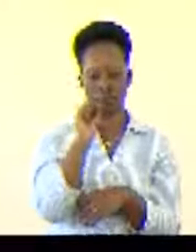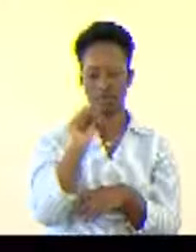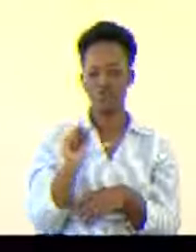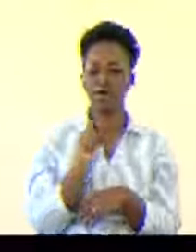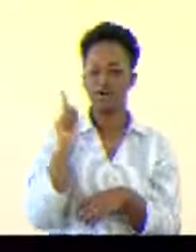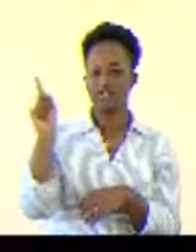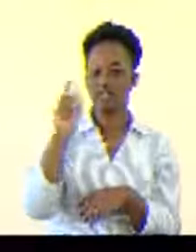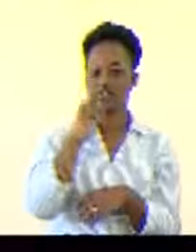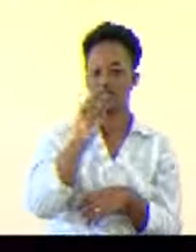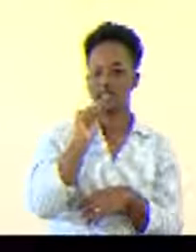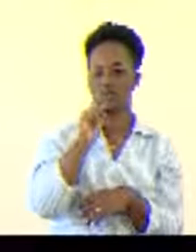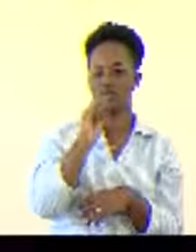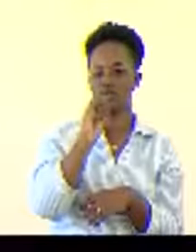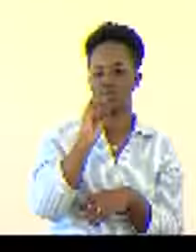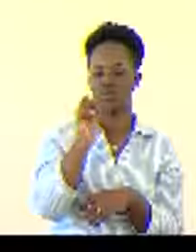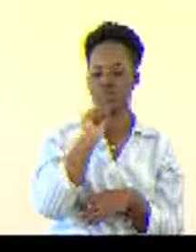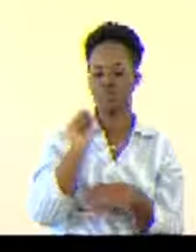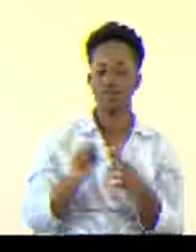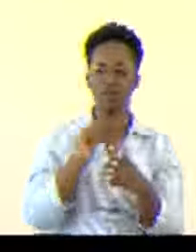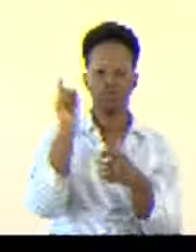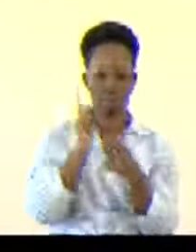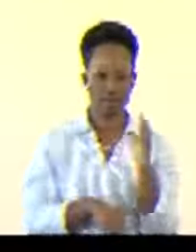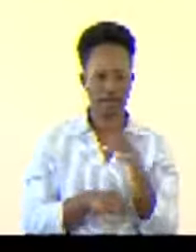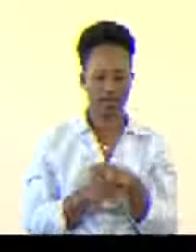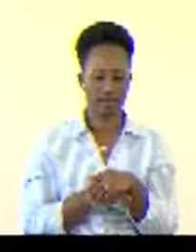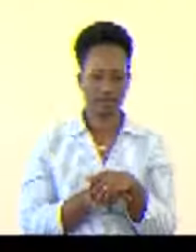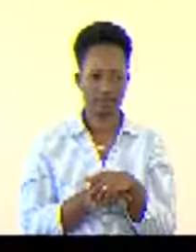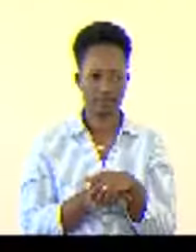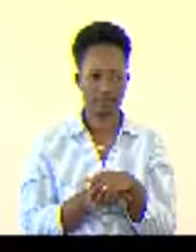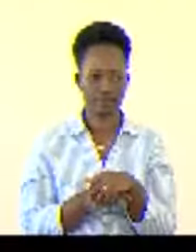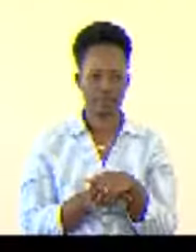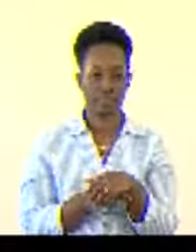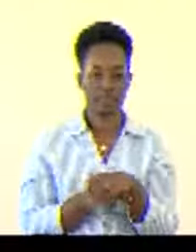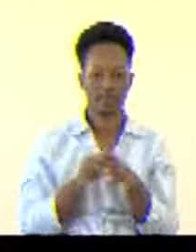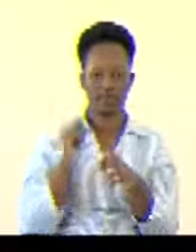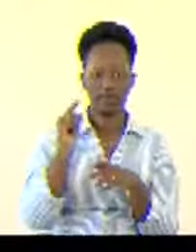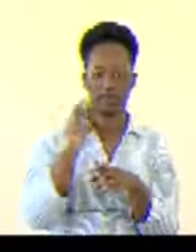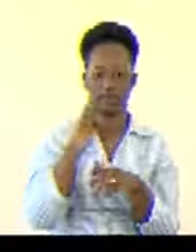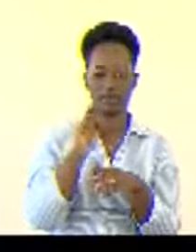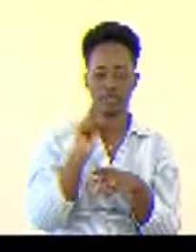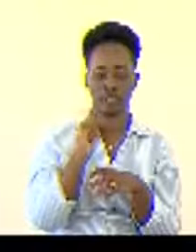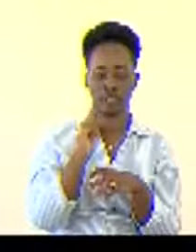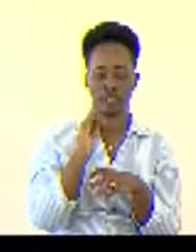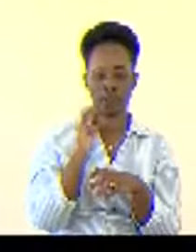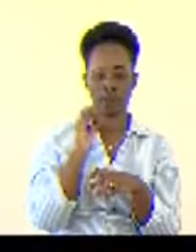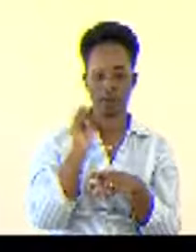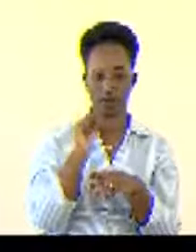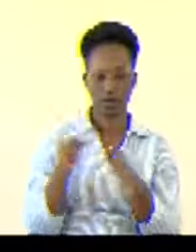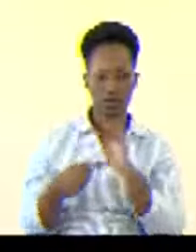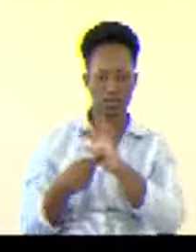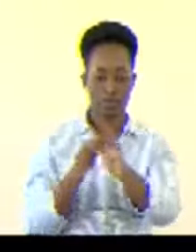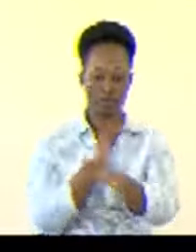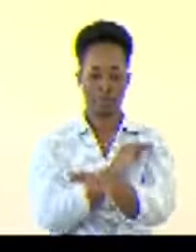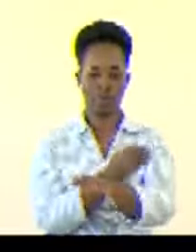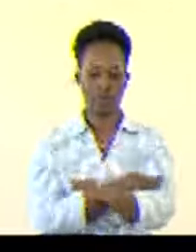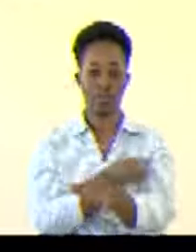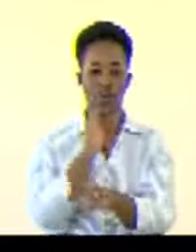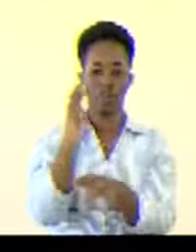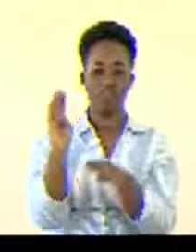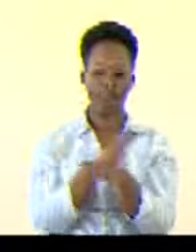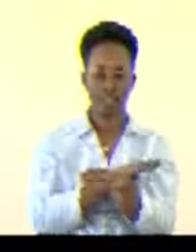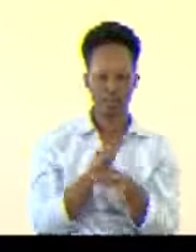ratios? From the word profit. So profitability ratios, these ratios, they show the ability of the business to generate profits